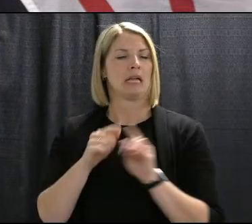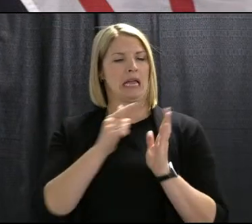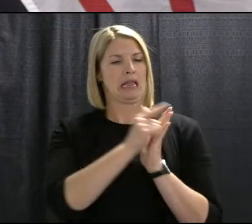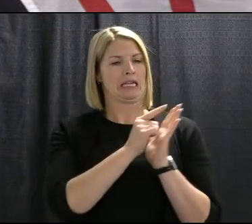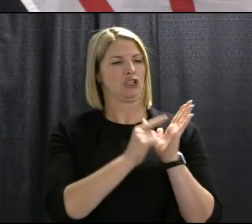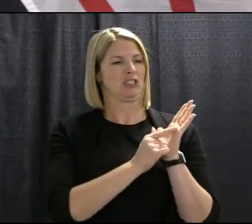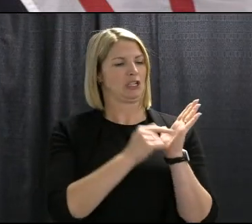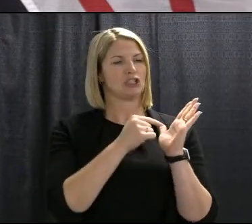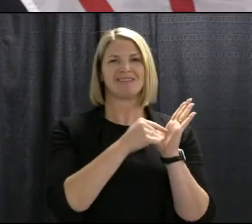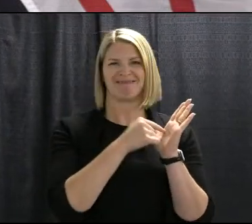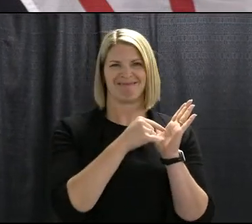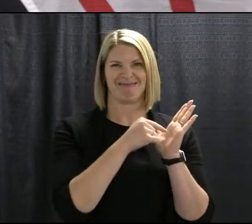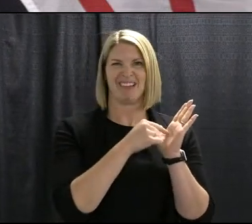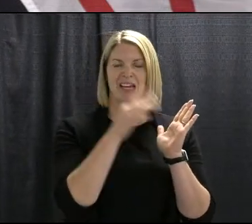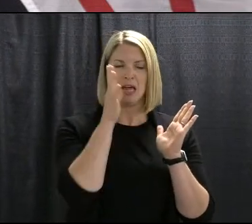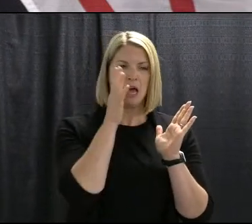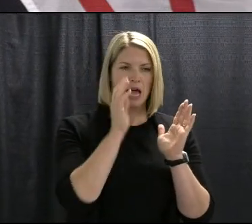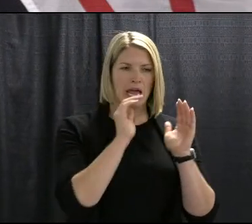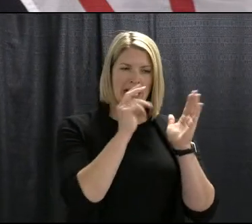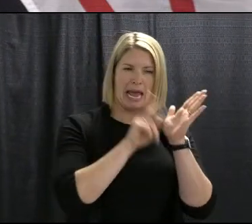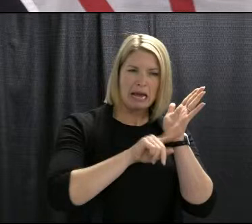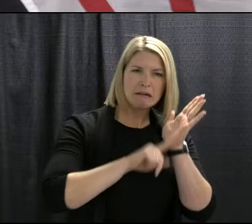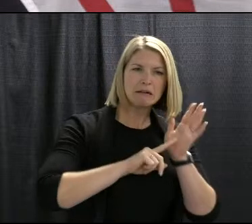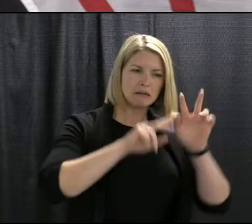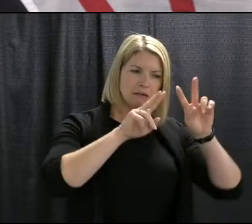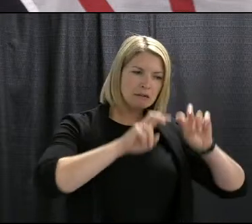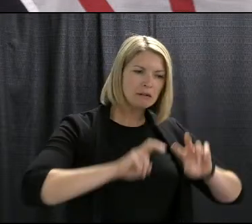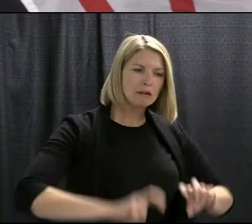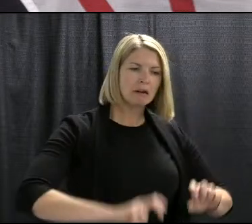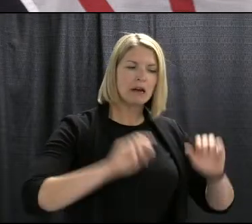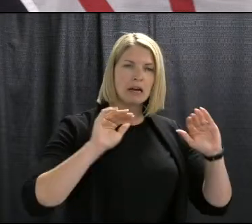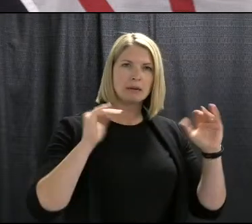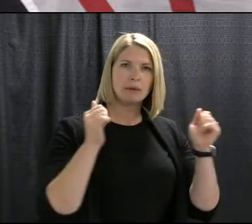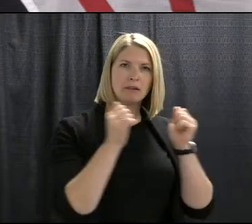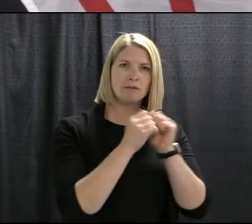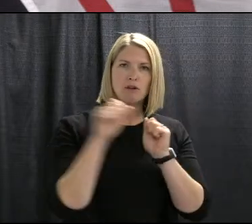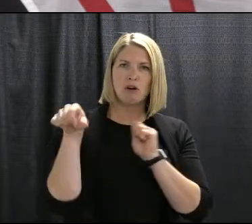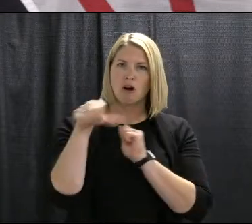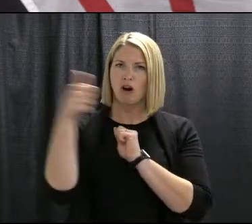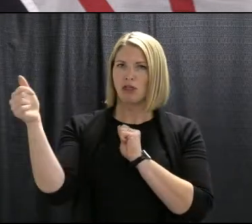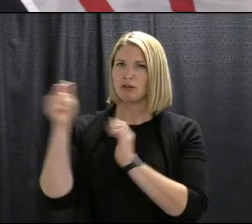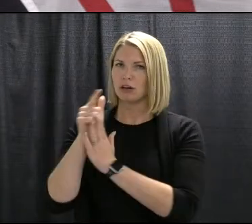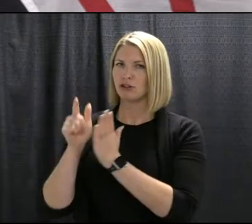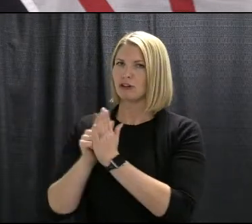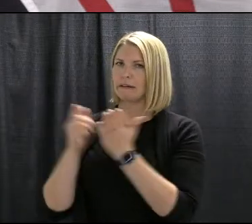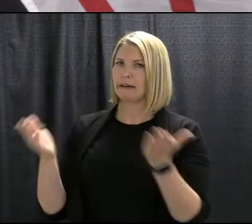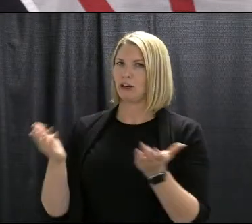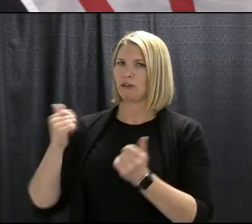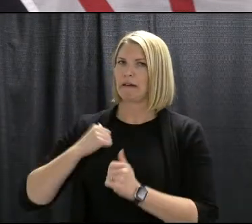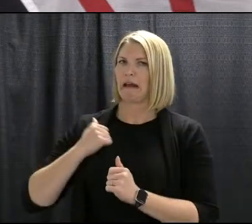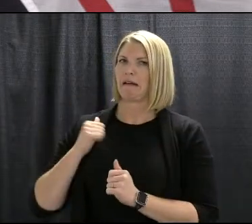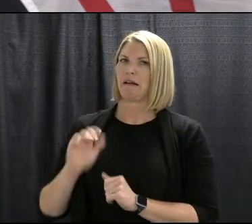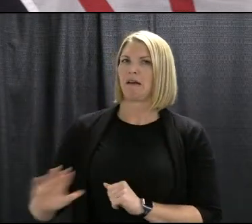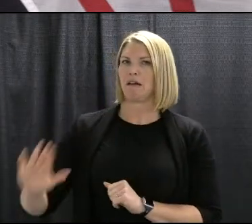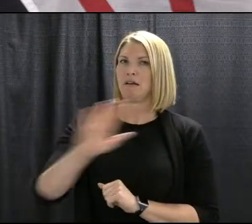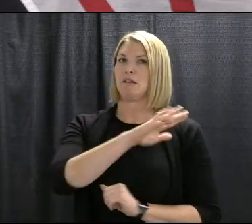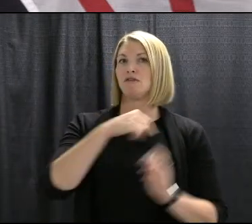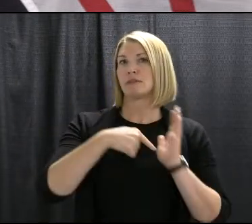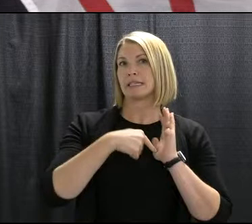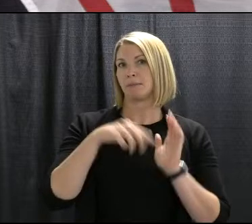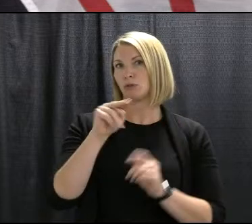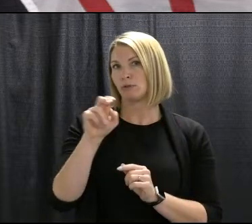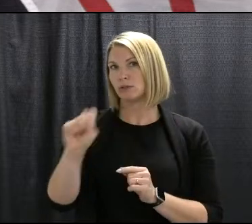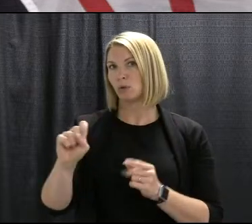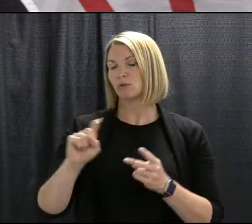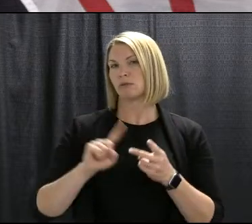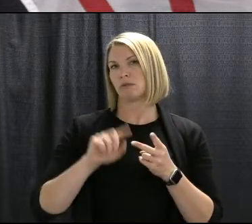legislation have been thoroughly analyzed and compared with legislation in other jurisdictions in Canada, such as legislation in Nova